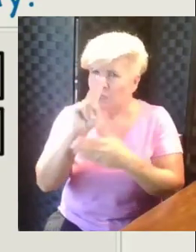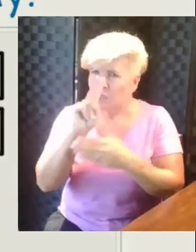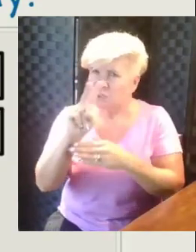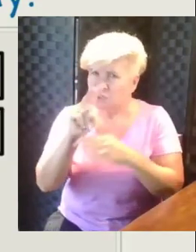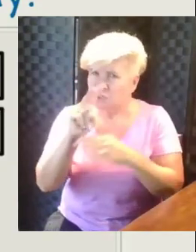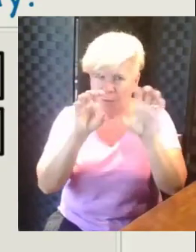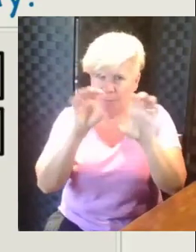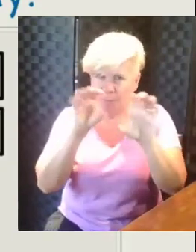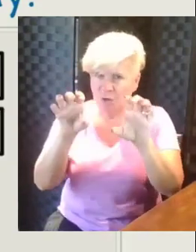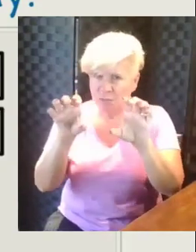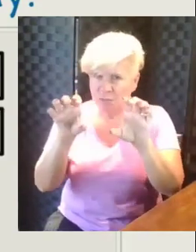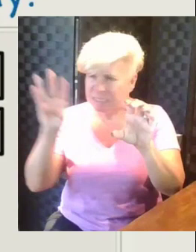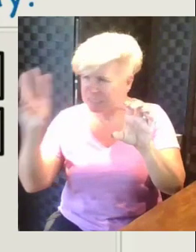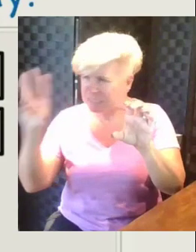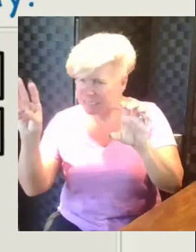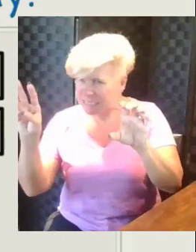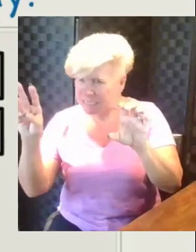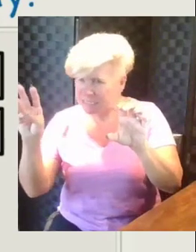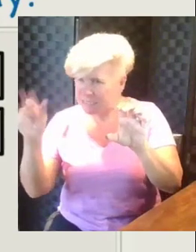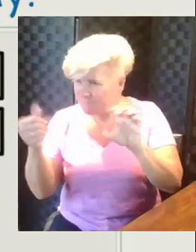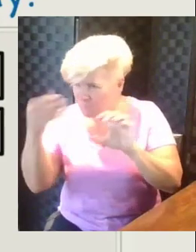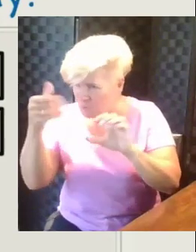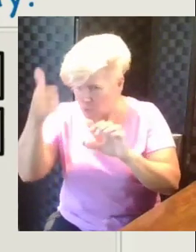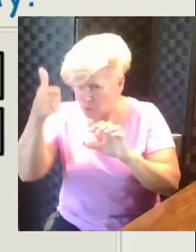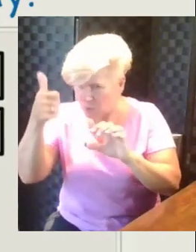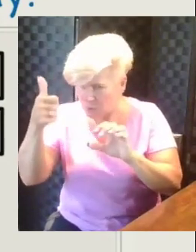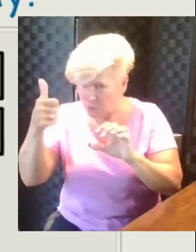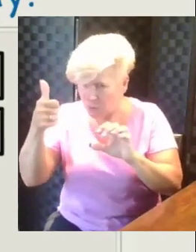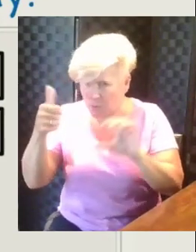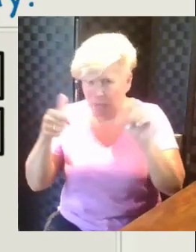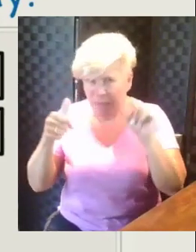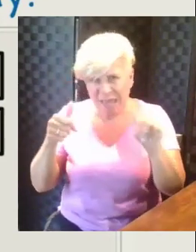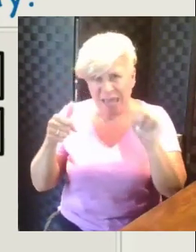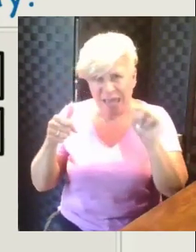parts, I'm going to put the 6 fewer